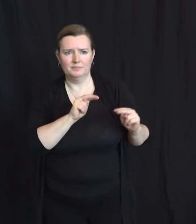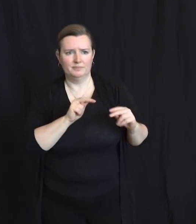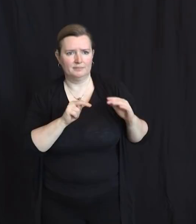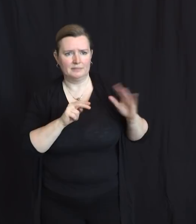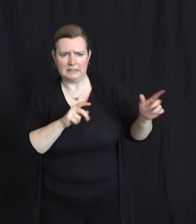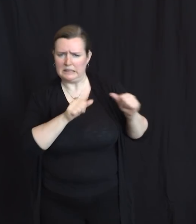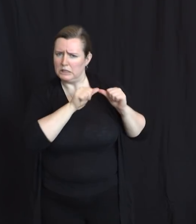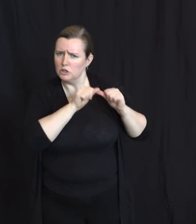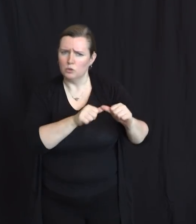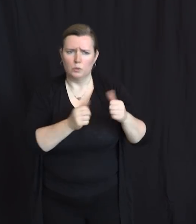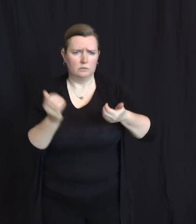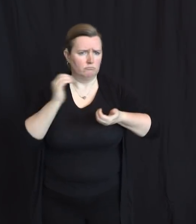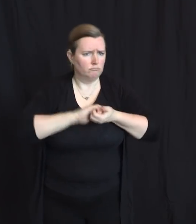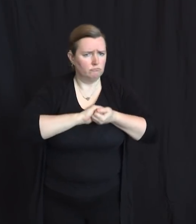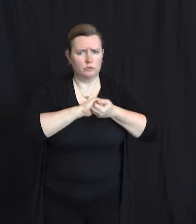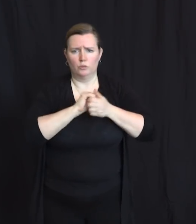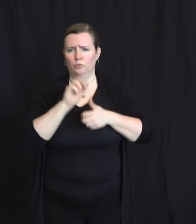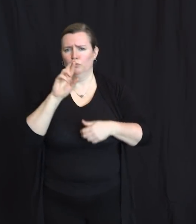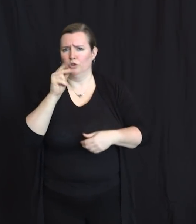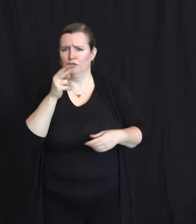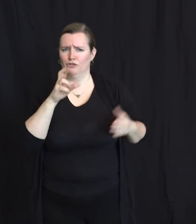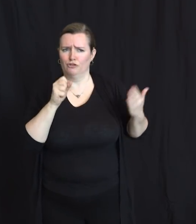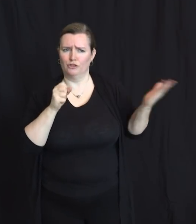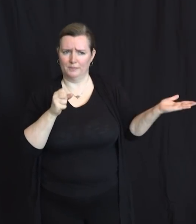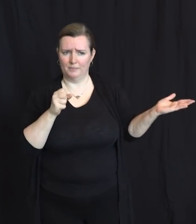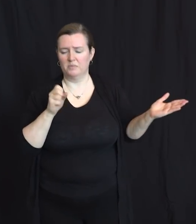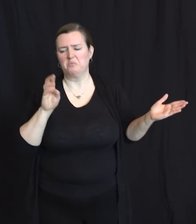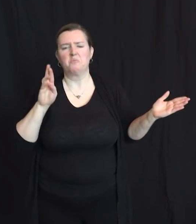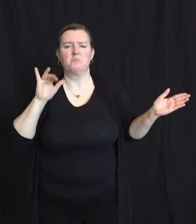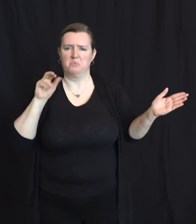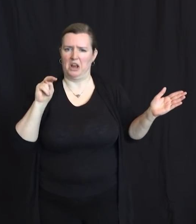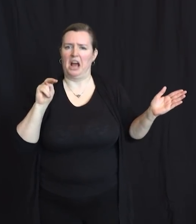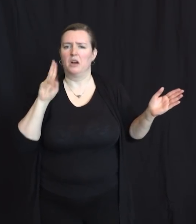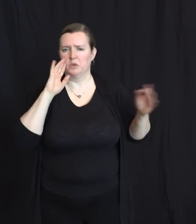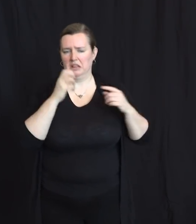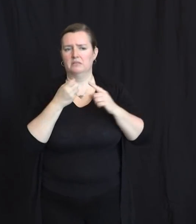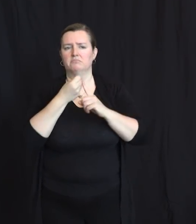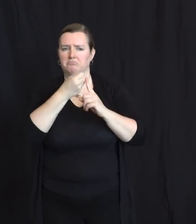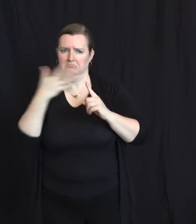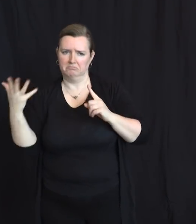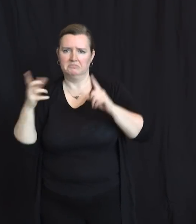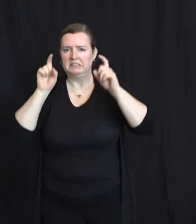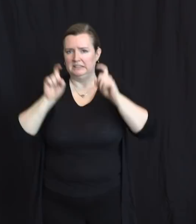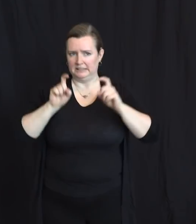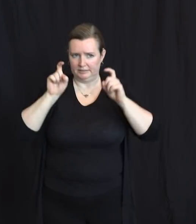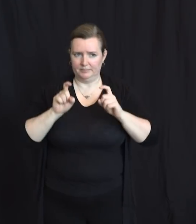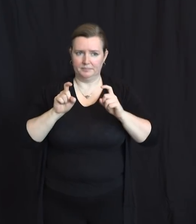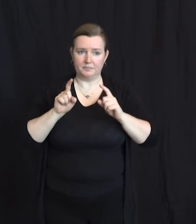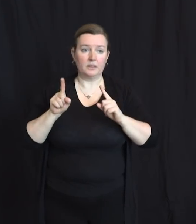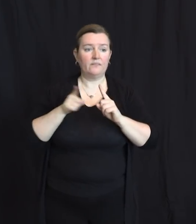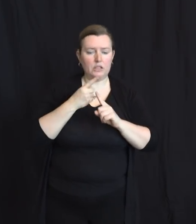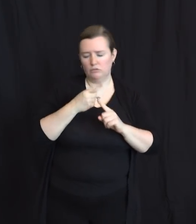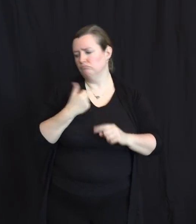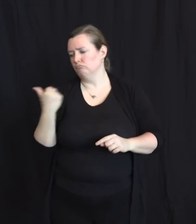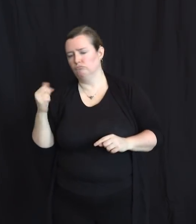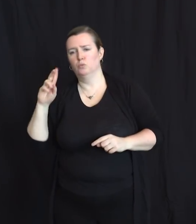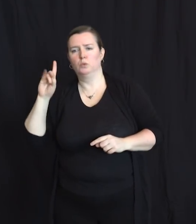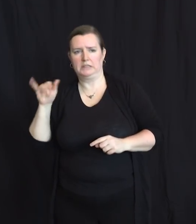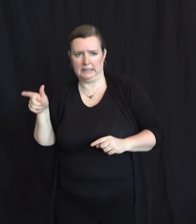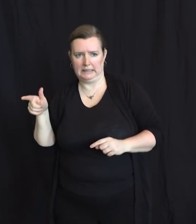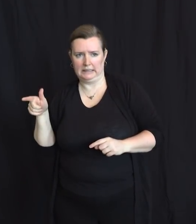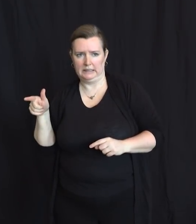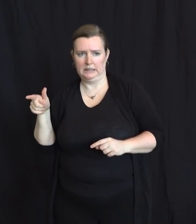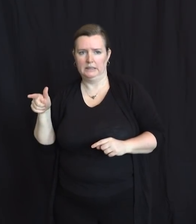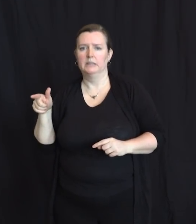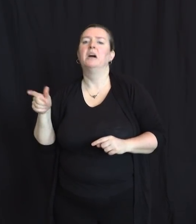partnership. I know Brian will have more to say about this testing system after Judy's remarks, along with other advances being made on the